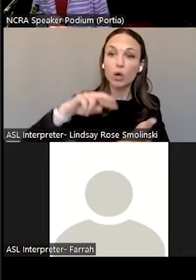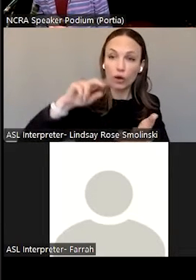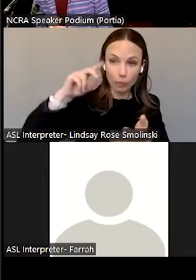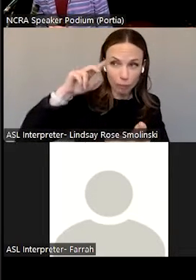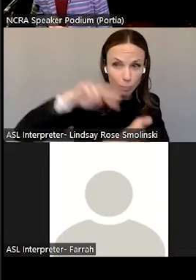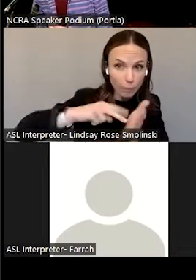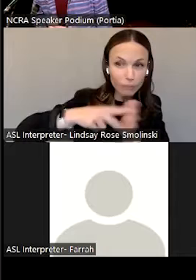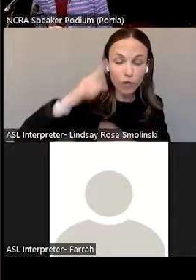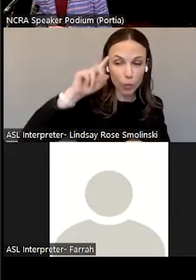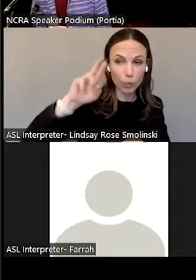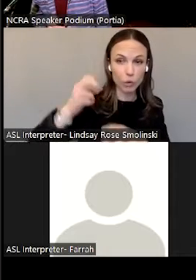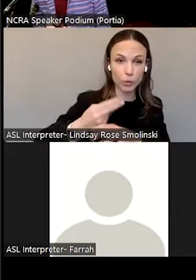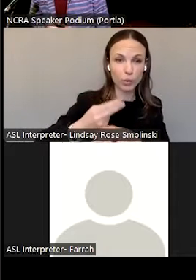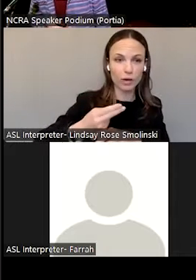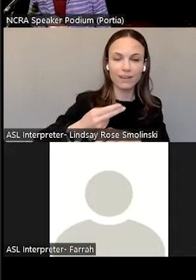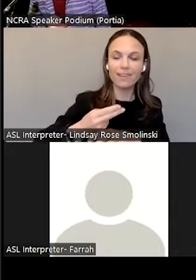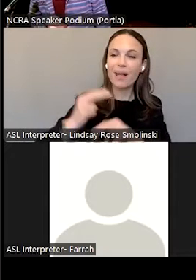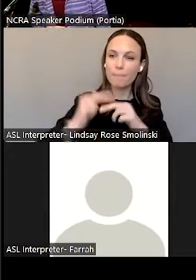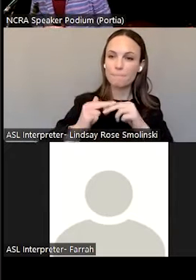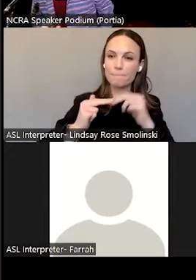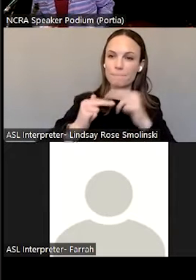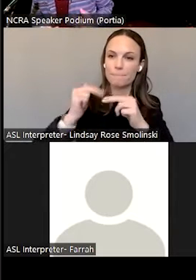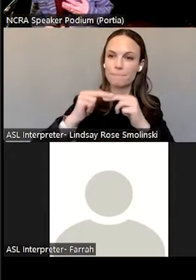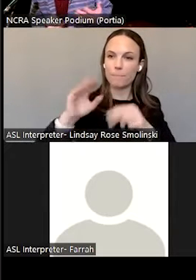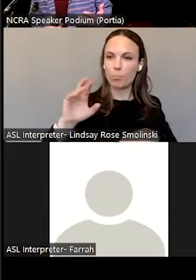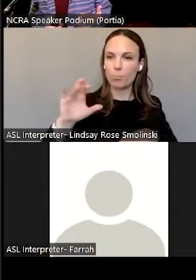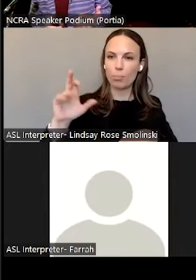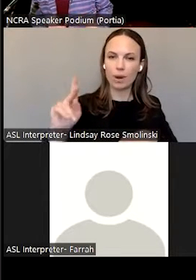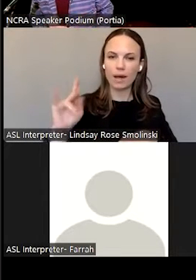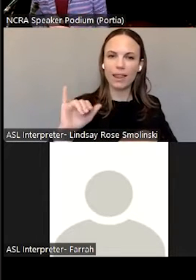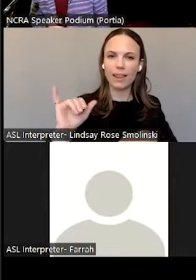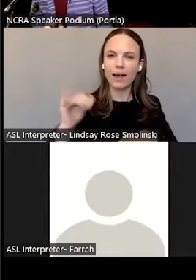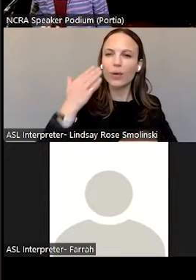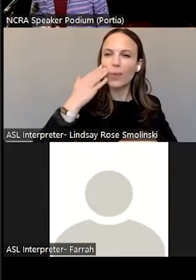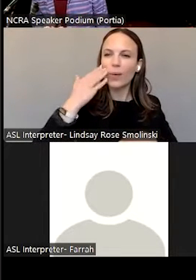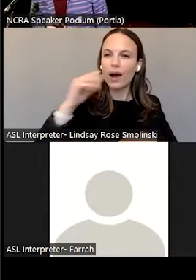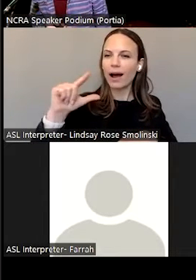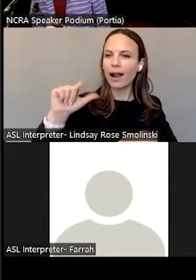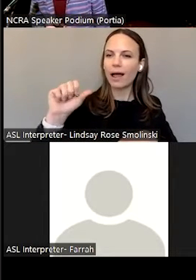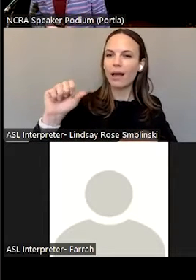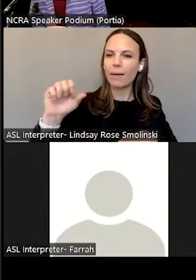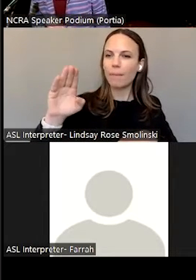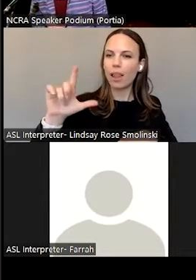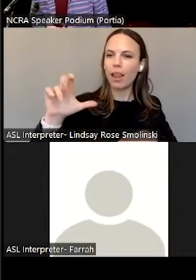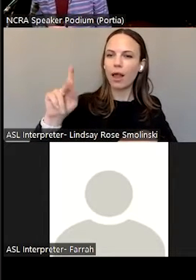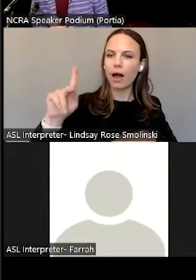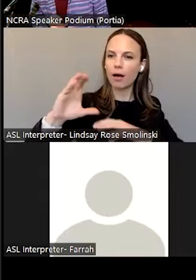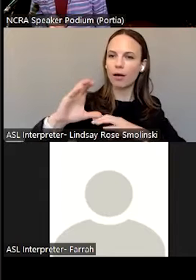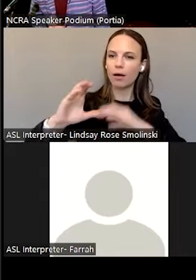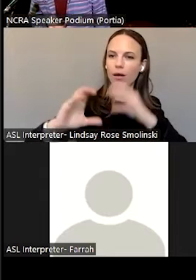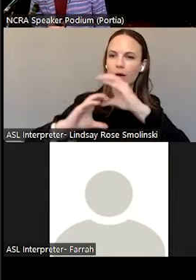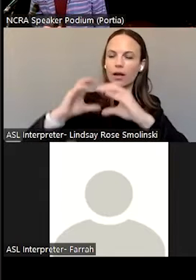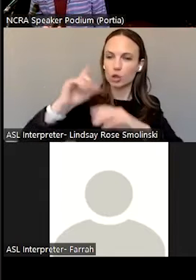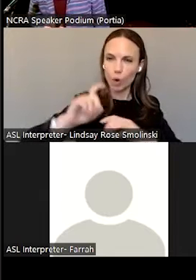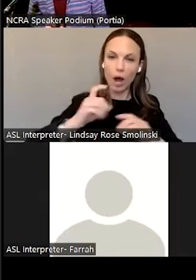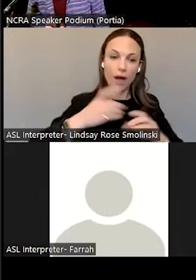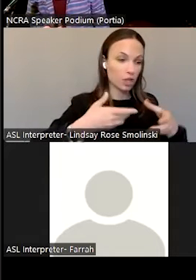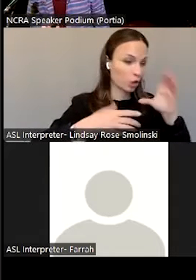reuse. These were bottle bricks, sort of like glass blocks. They were intended to be repurposed at the end of their